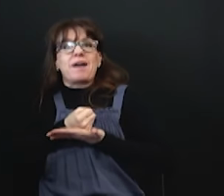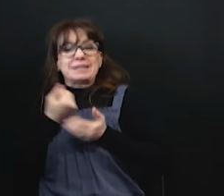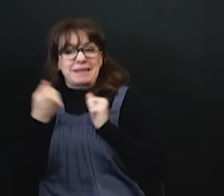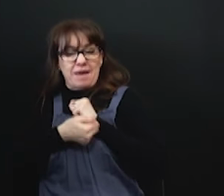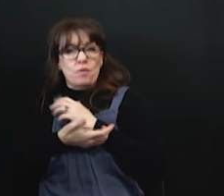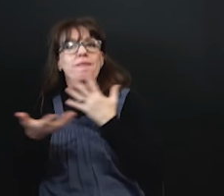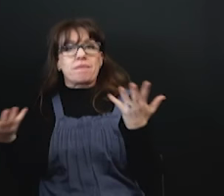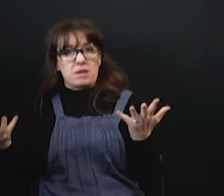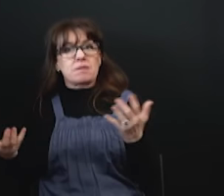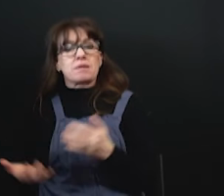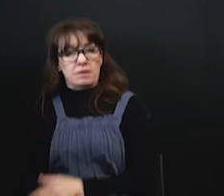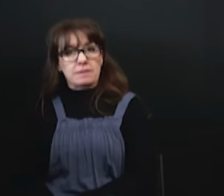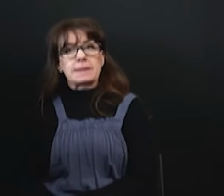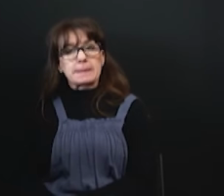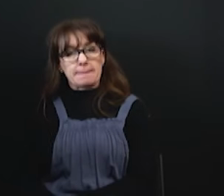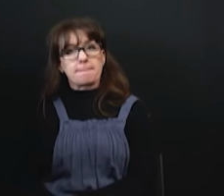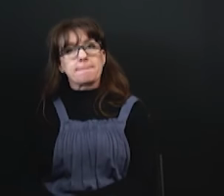everything.